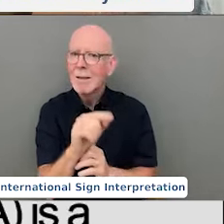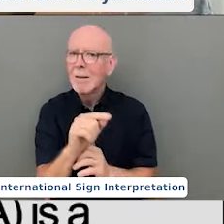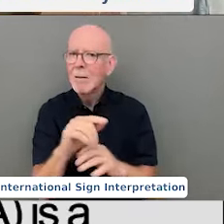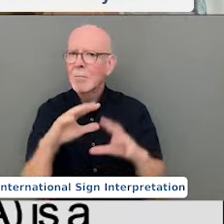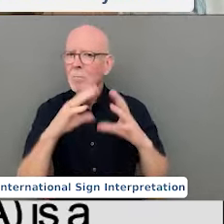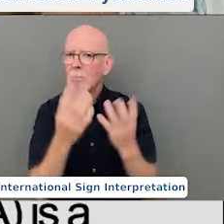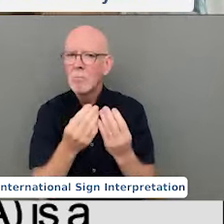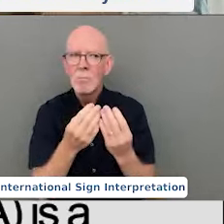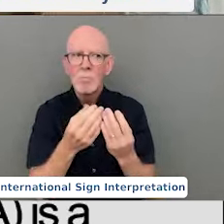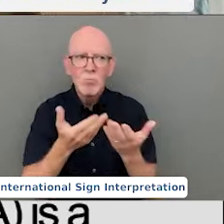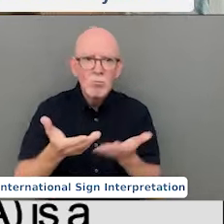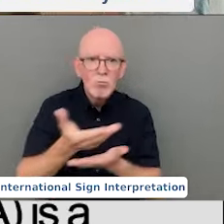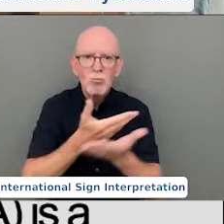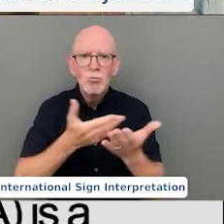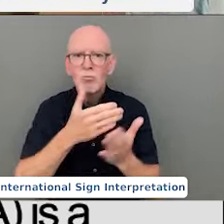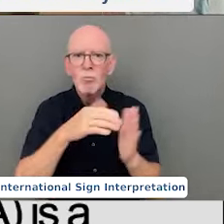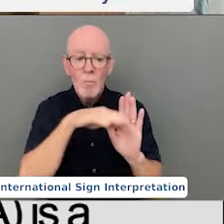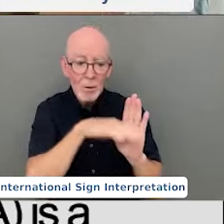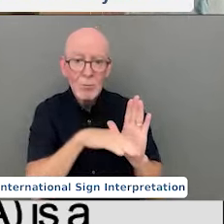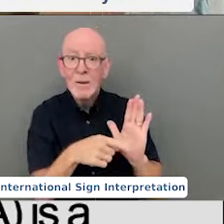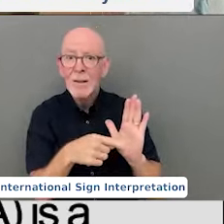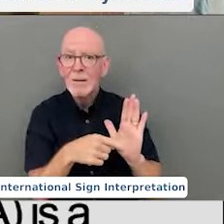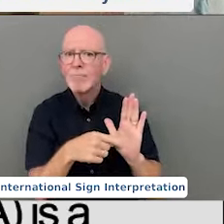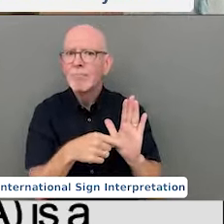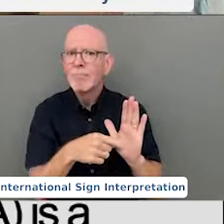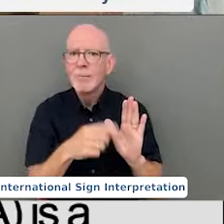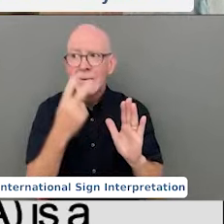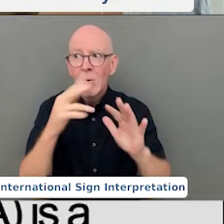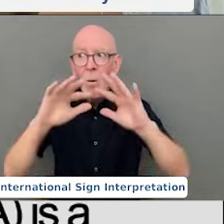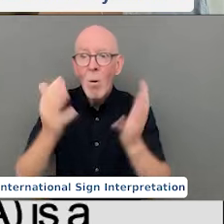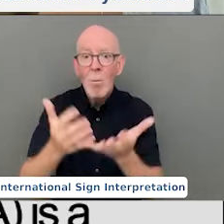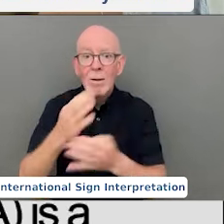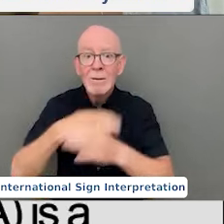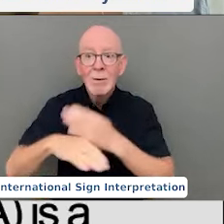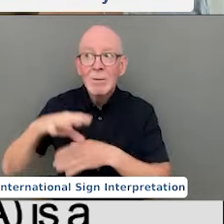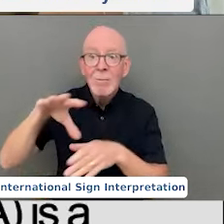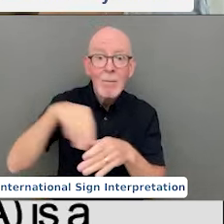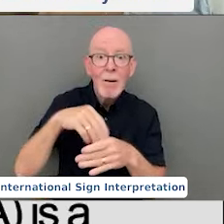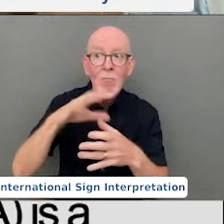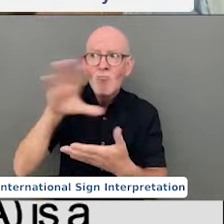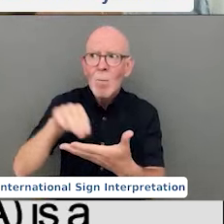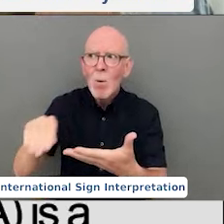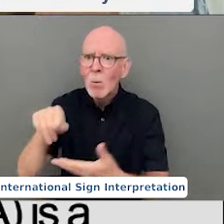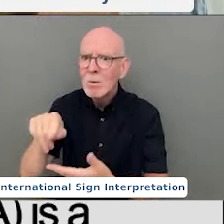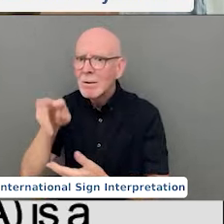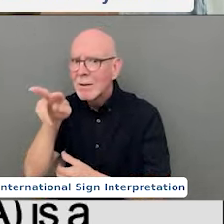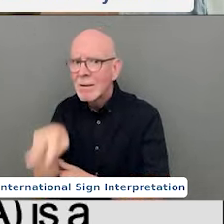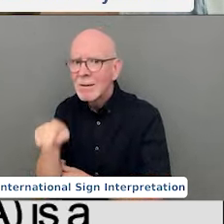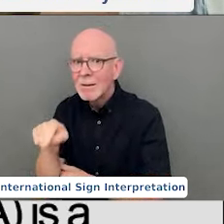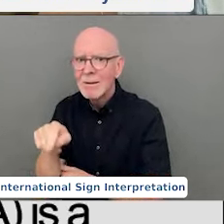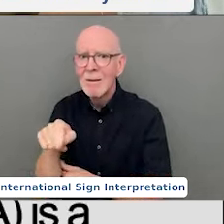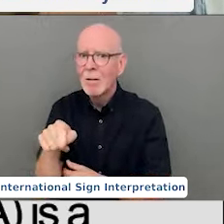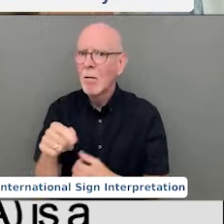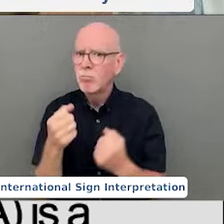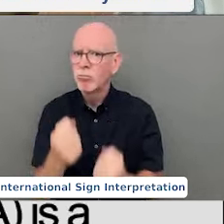on what. And that includes looking at international cooperation, at ODA, and there is a whole discussion